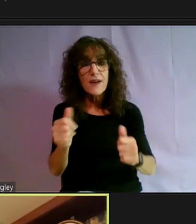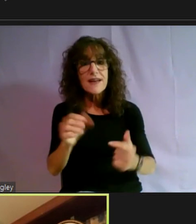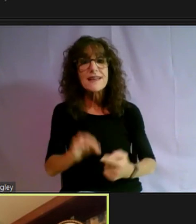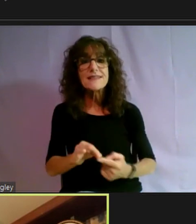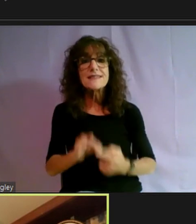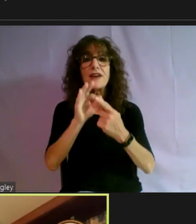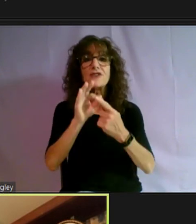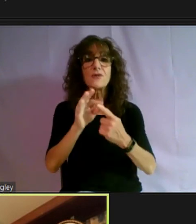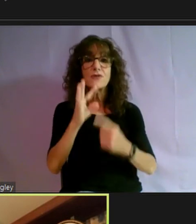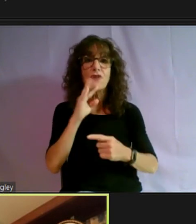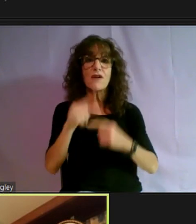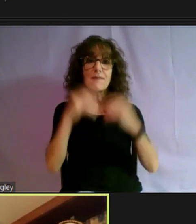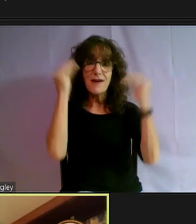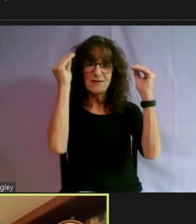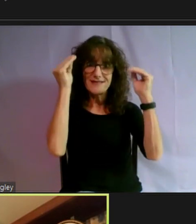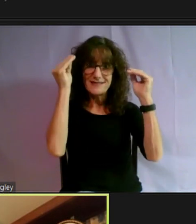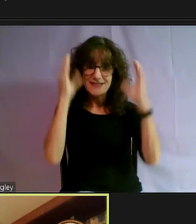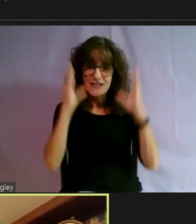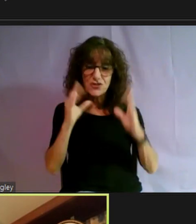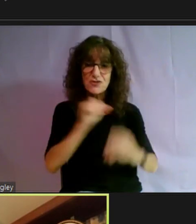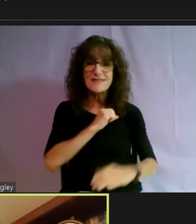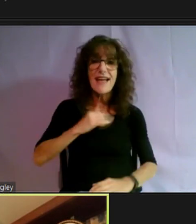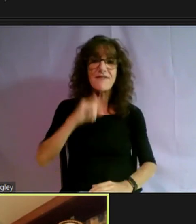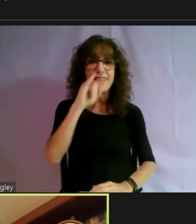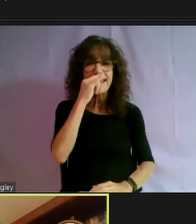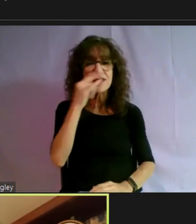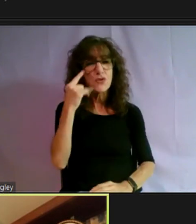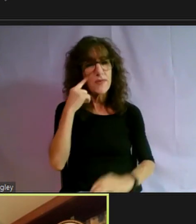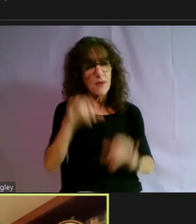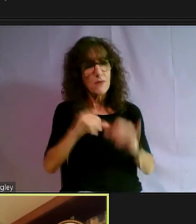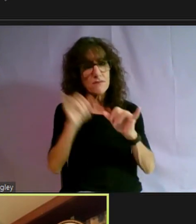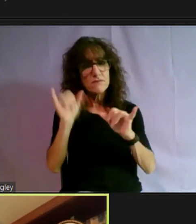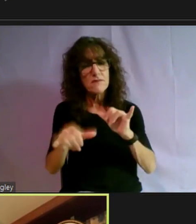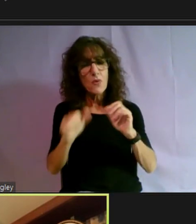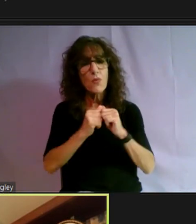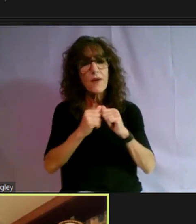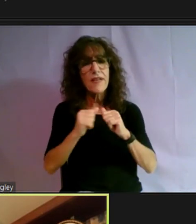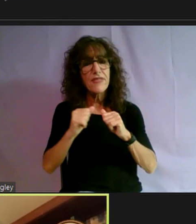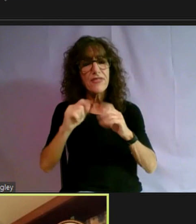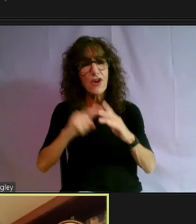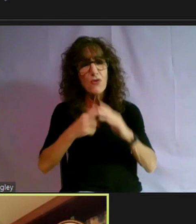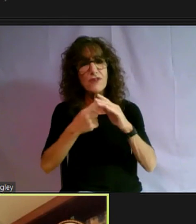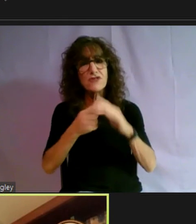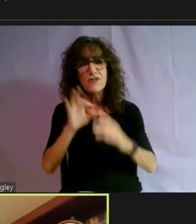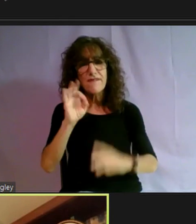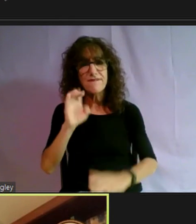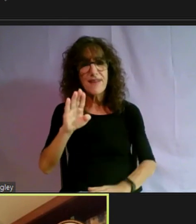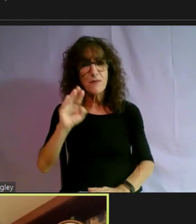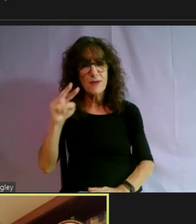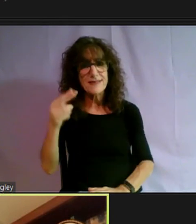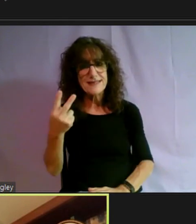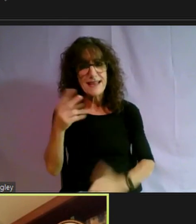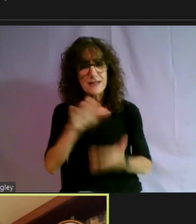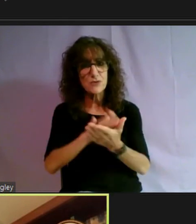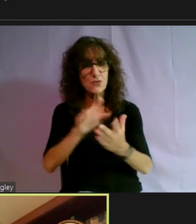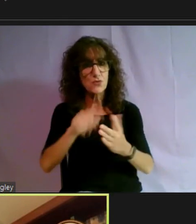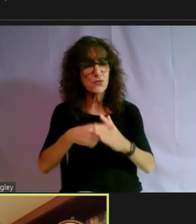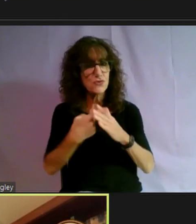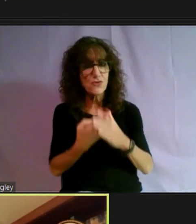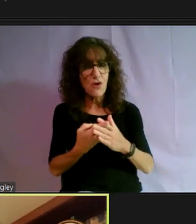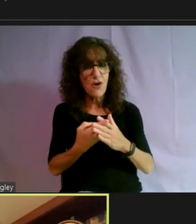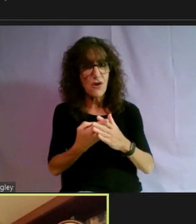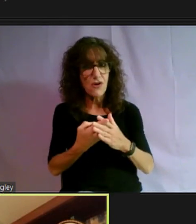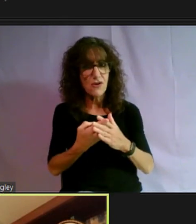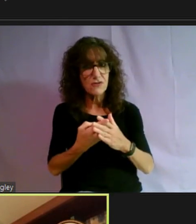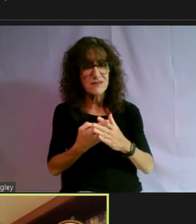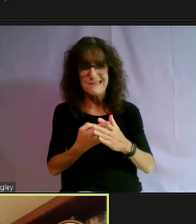our teachers, staff, and kids. Do you think we will stick to the original February 2nd school start? That